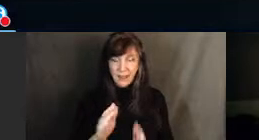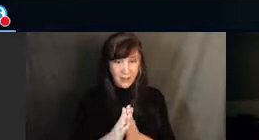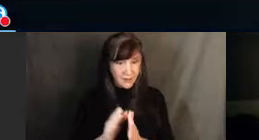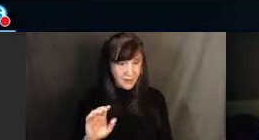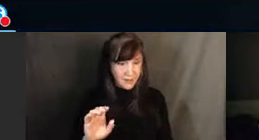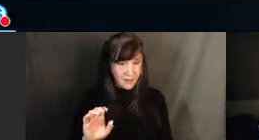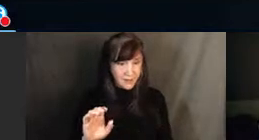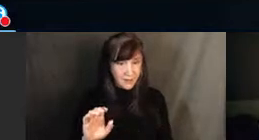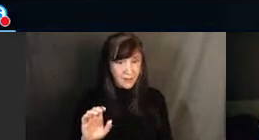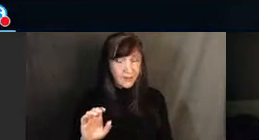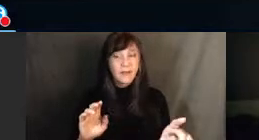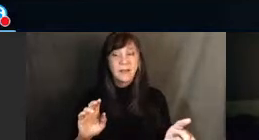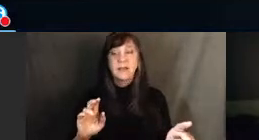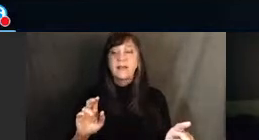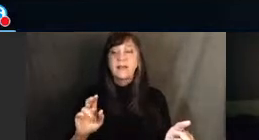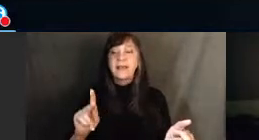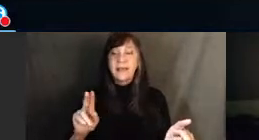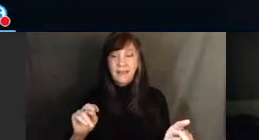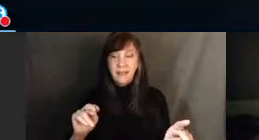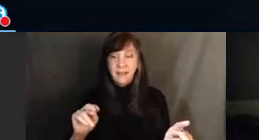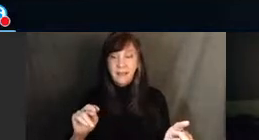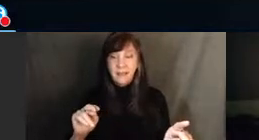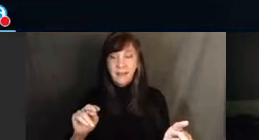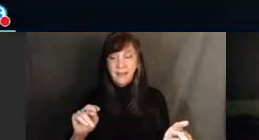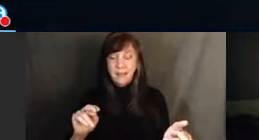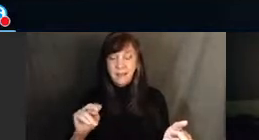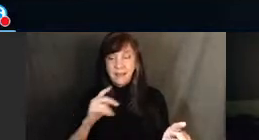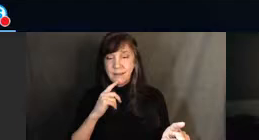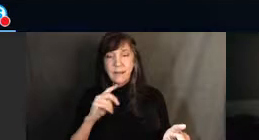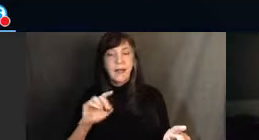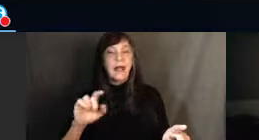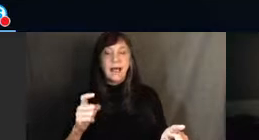I've got Evan next, but Xavier, you have a question?